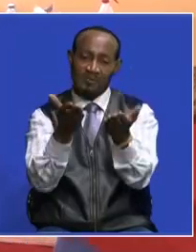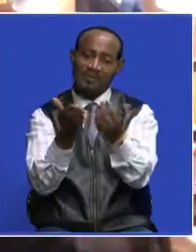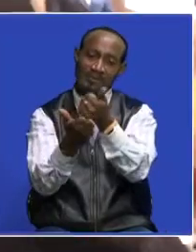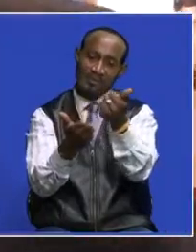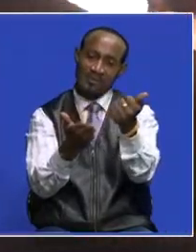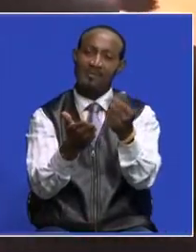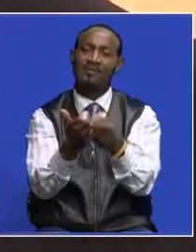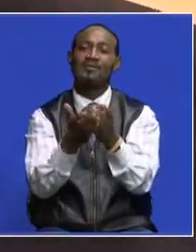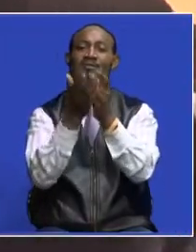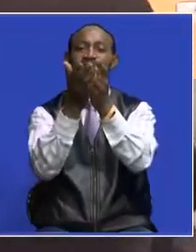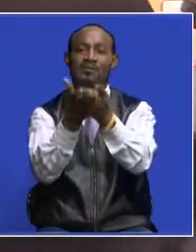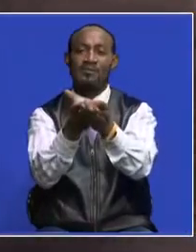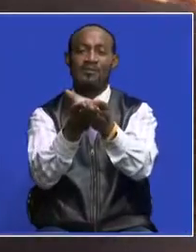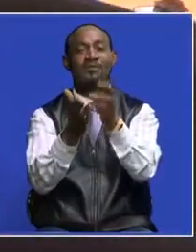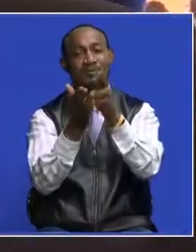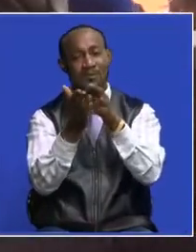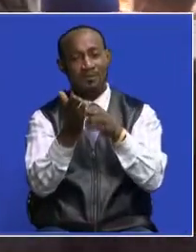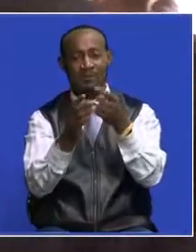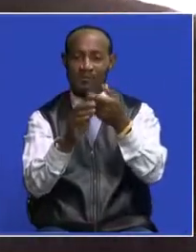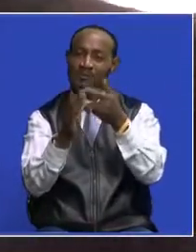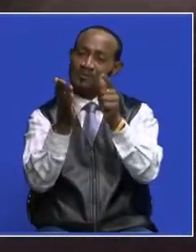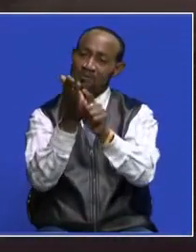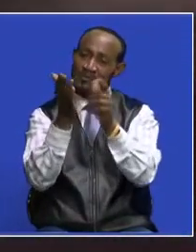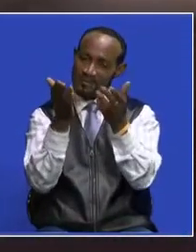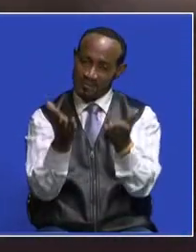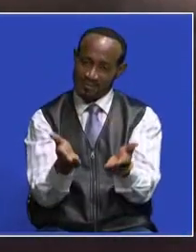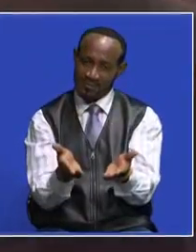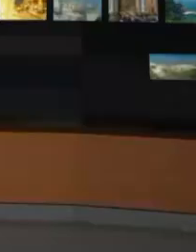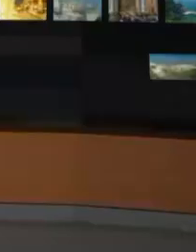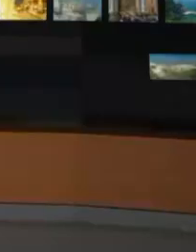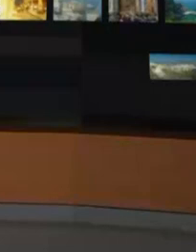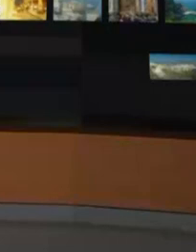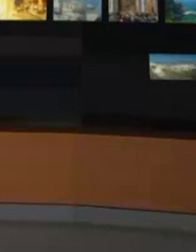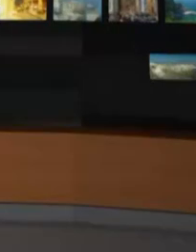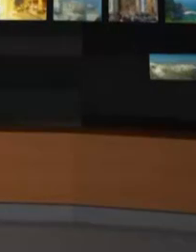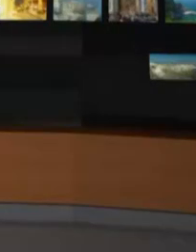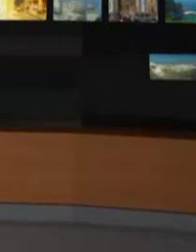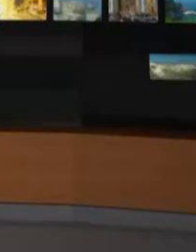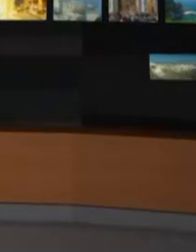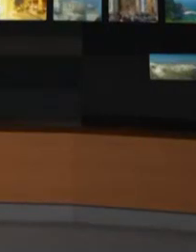things. Patricia Mapiki, ZNBC News, in Lusaka. Remember to